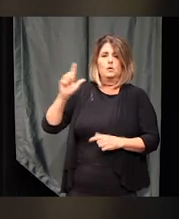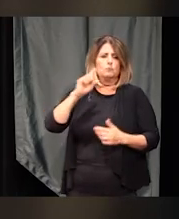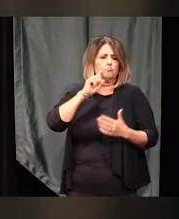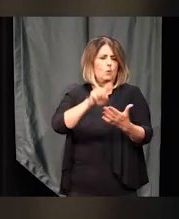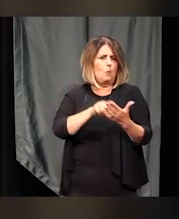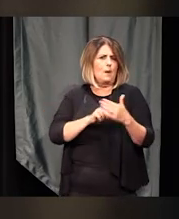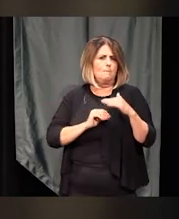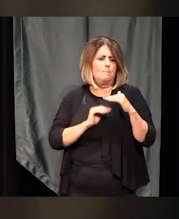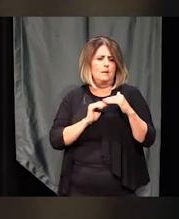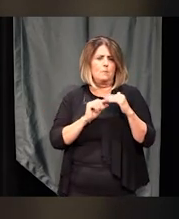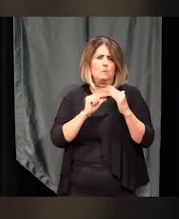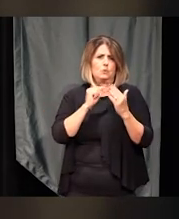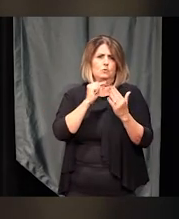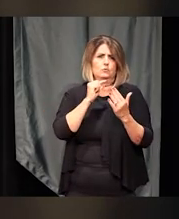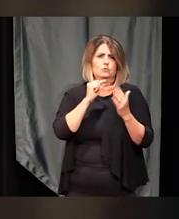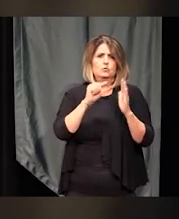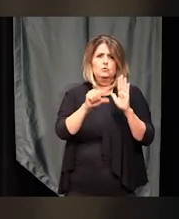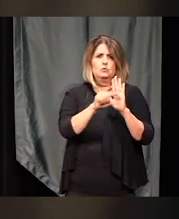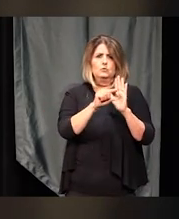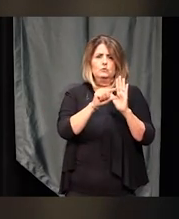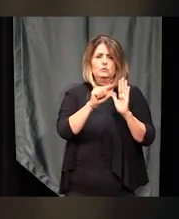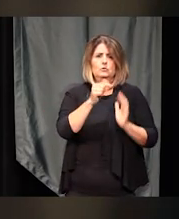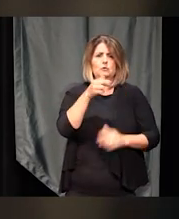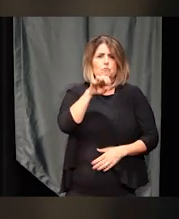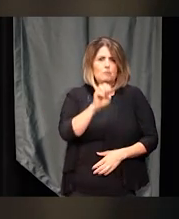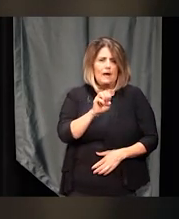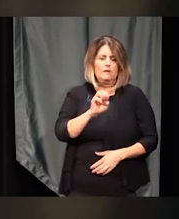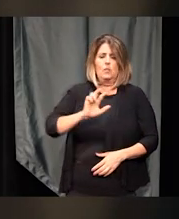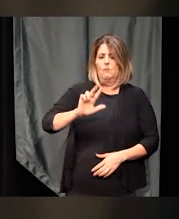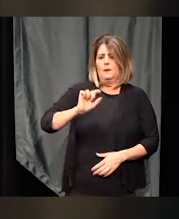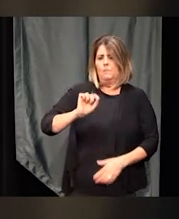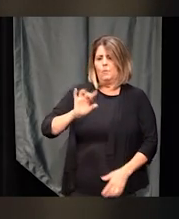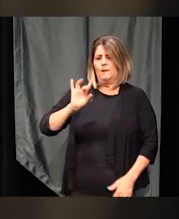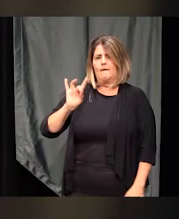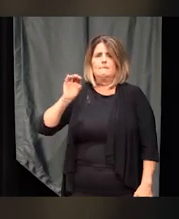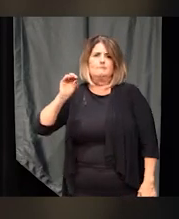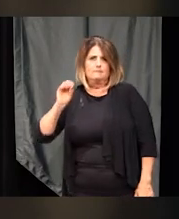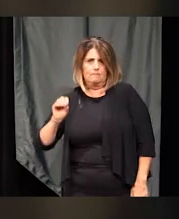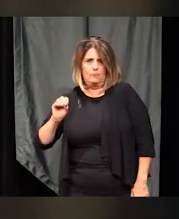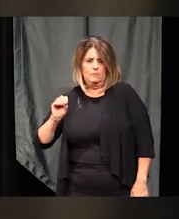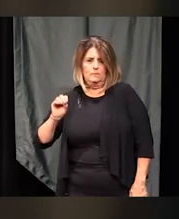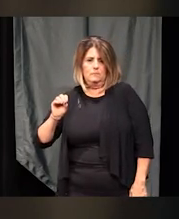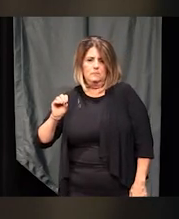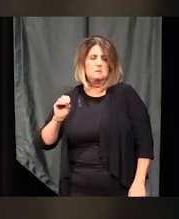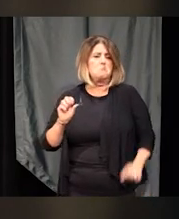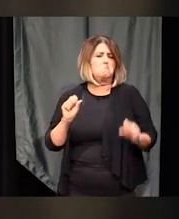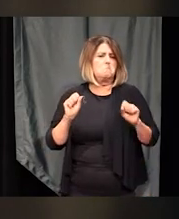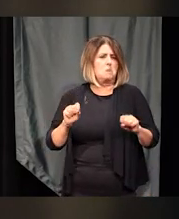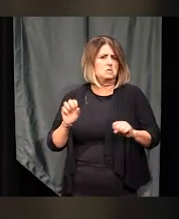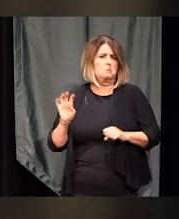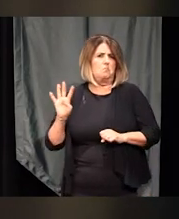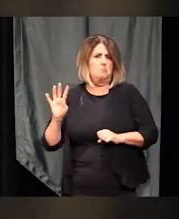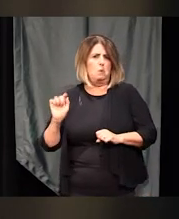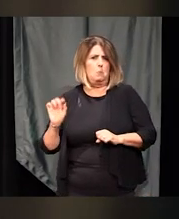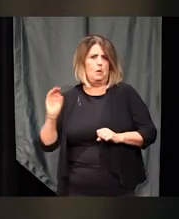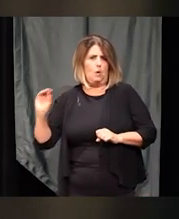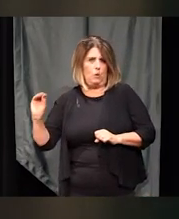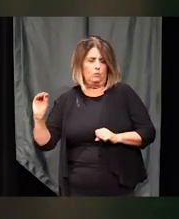a minimum grade point average of 3.80 out of a possible